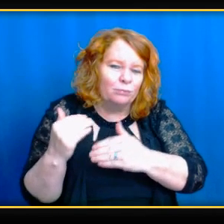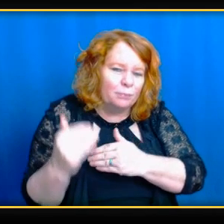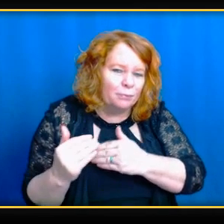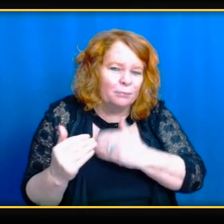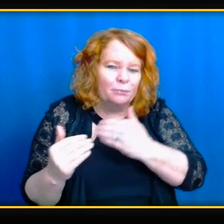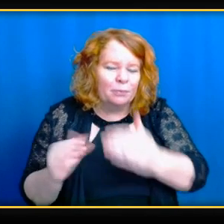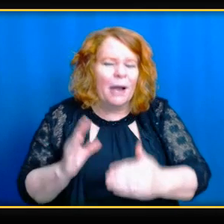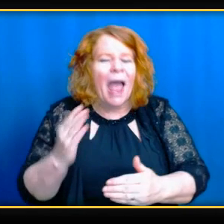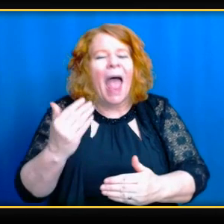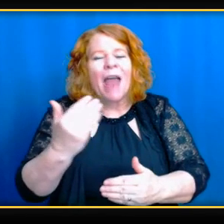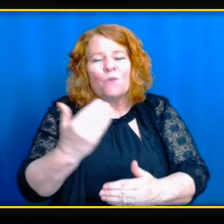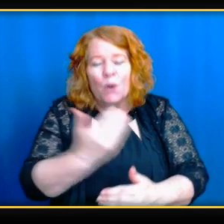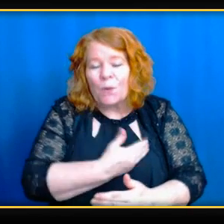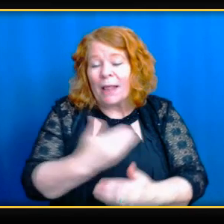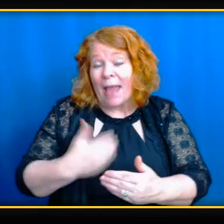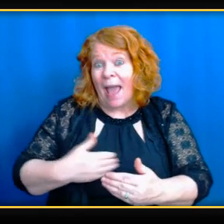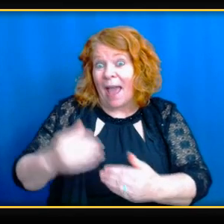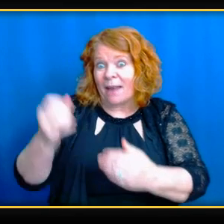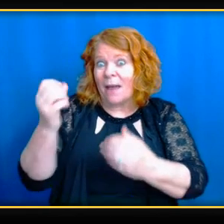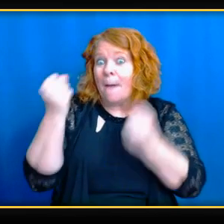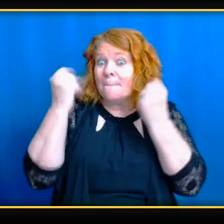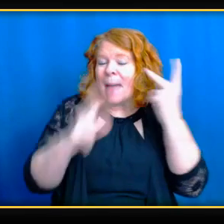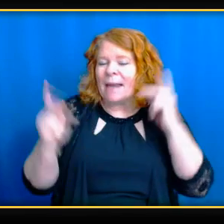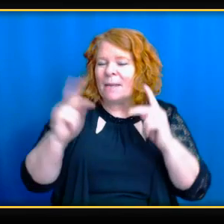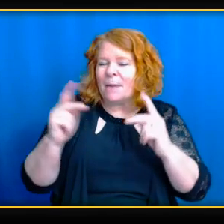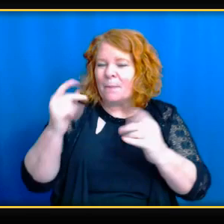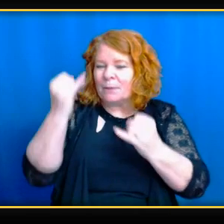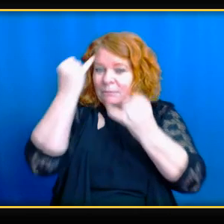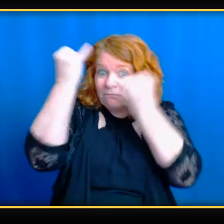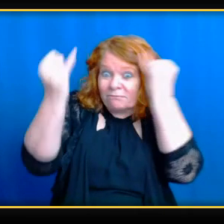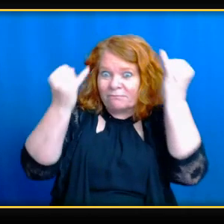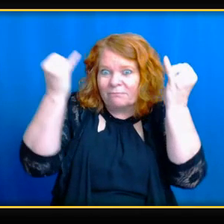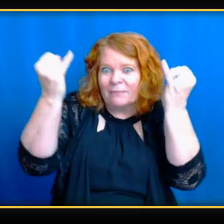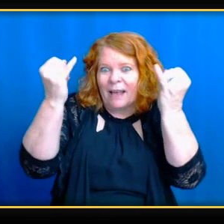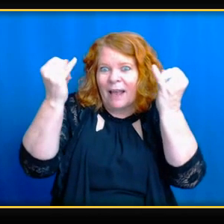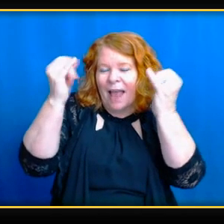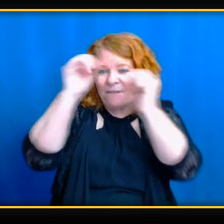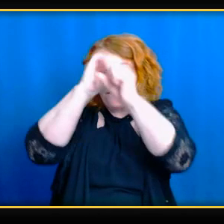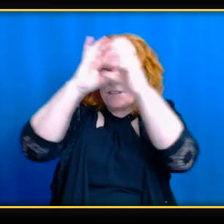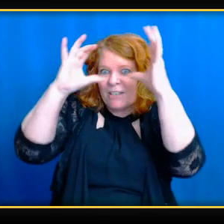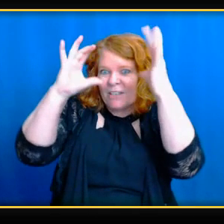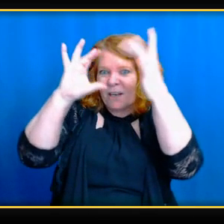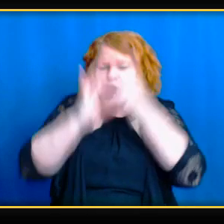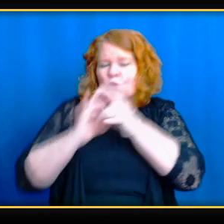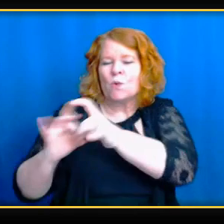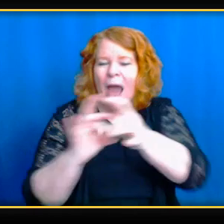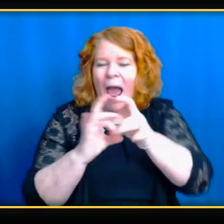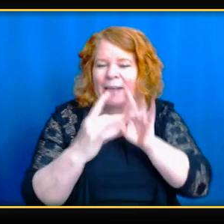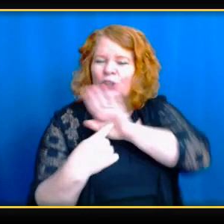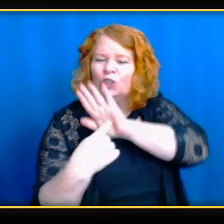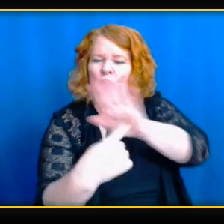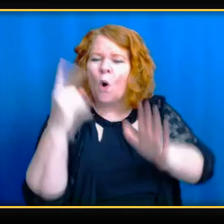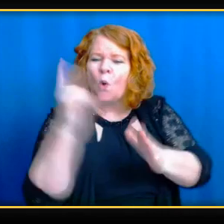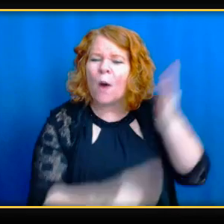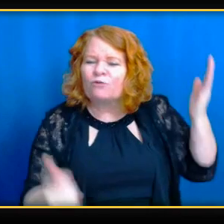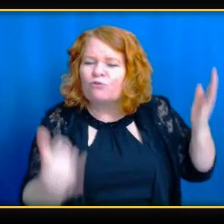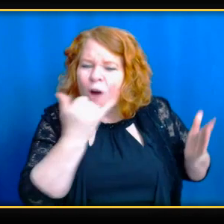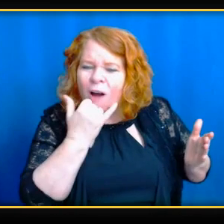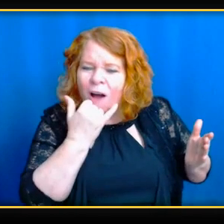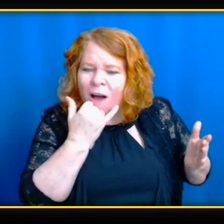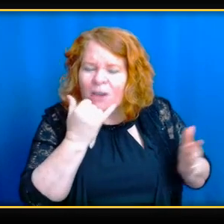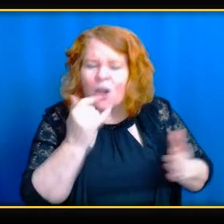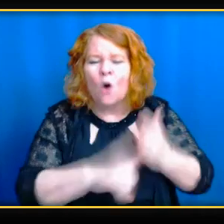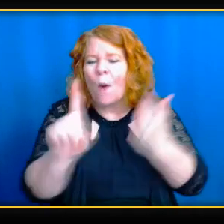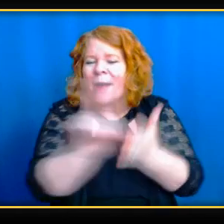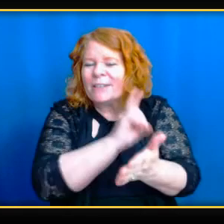of many people together and show not only what was wrong, what discrimination was occurring, but what needed to